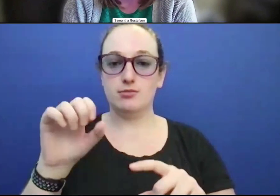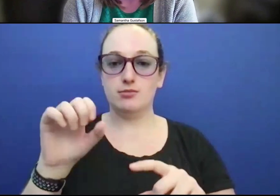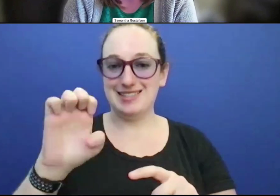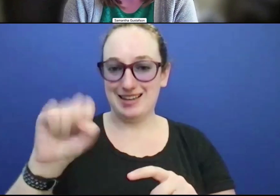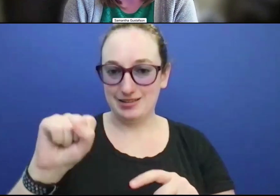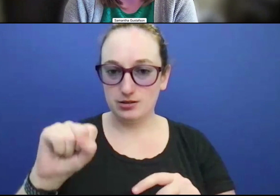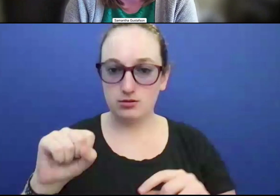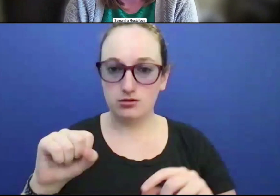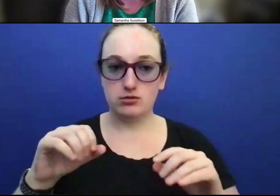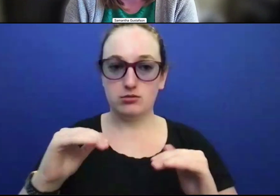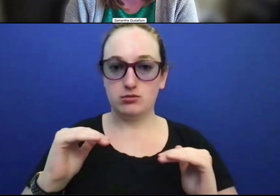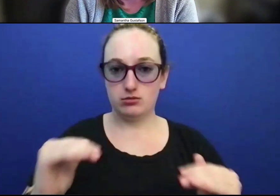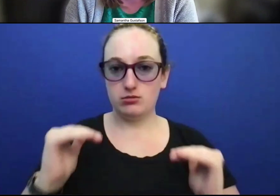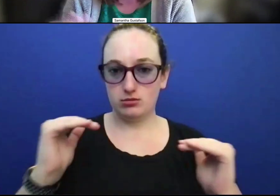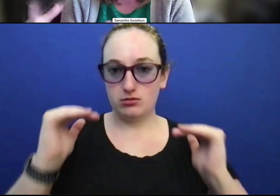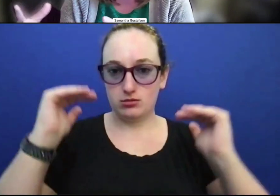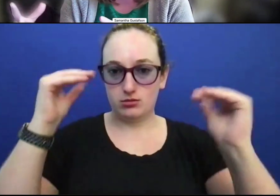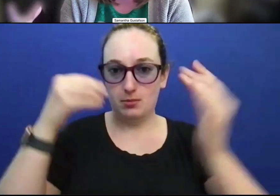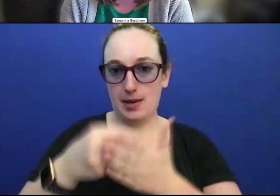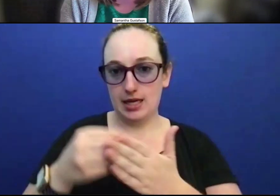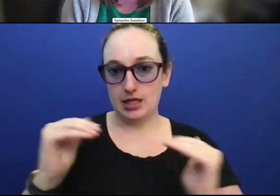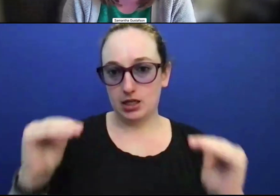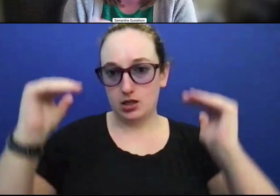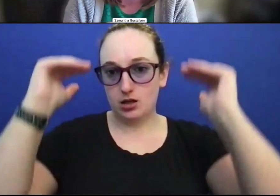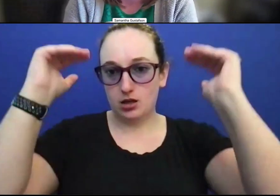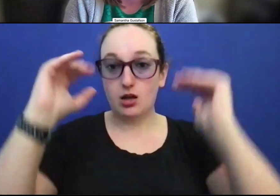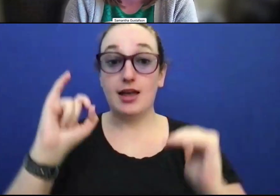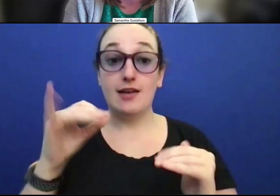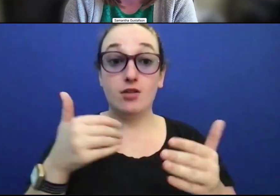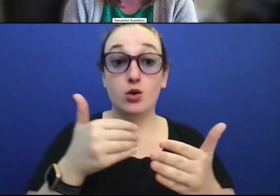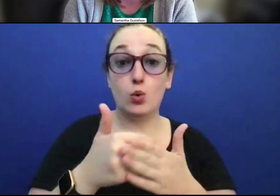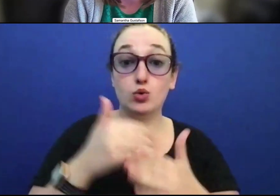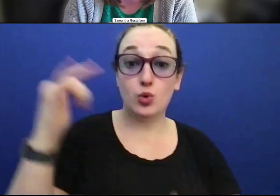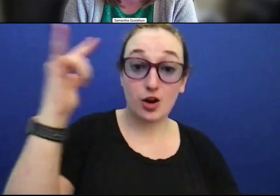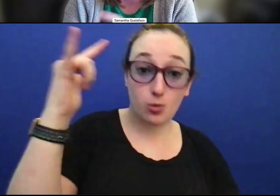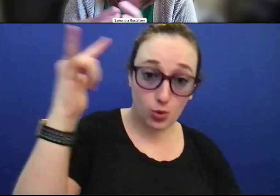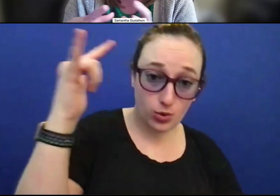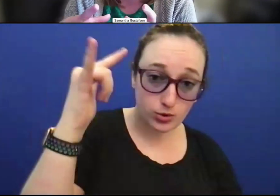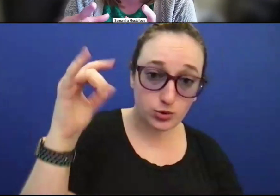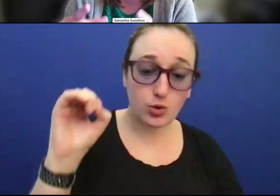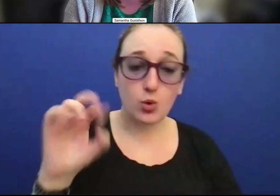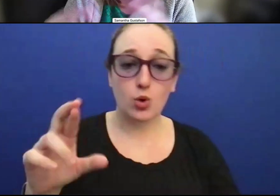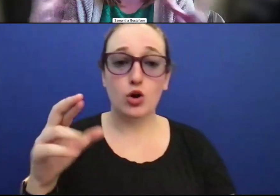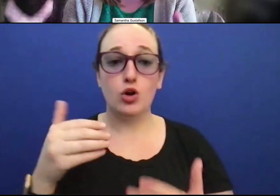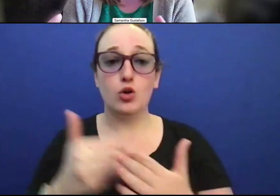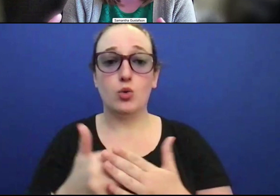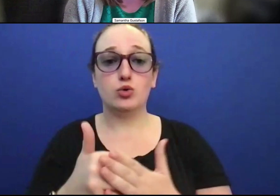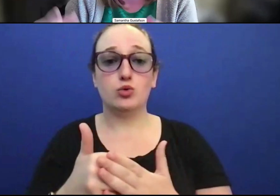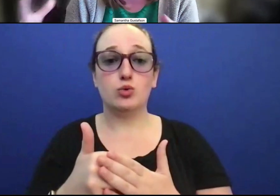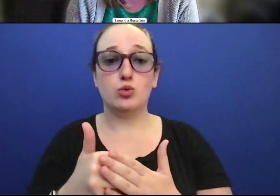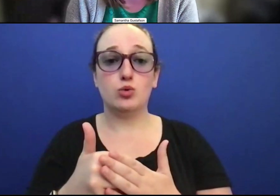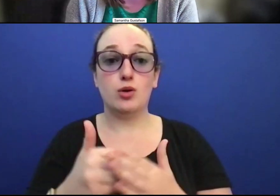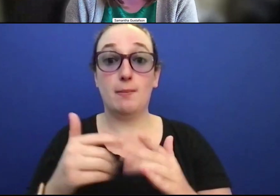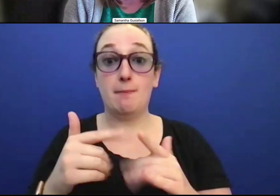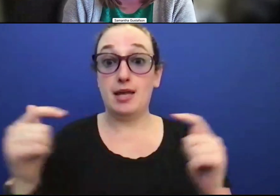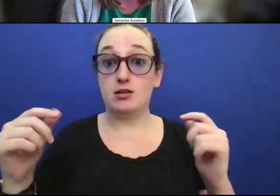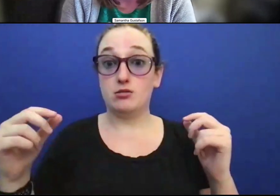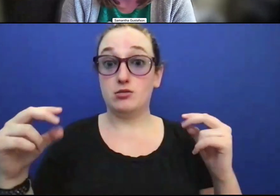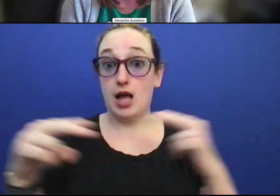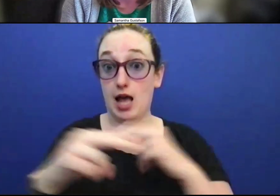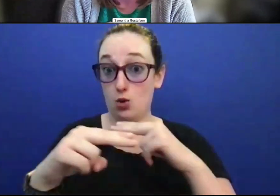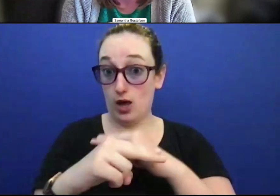status of schools that are, say, next to an airfield or next to, large freeway